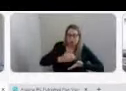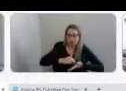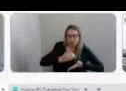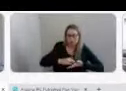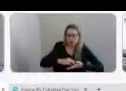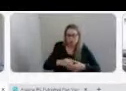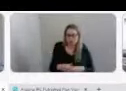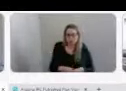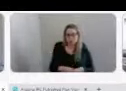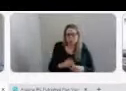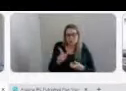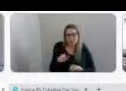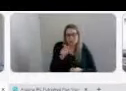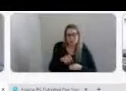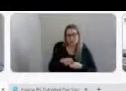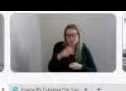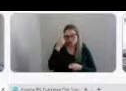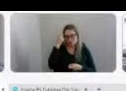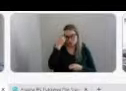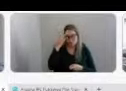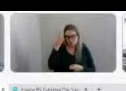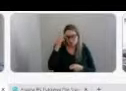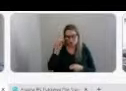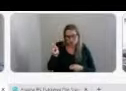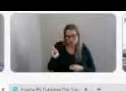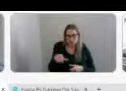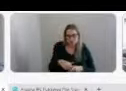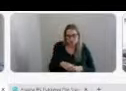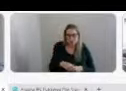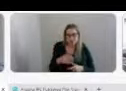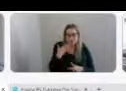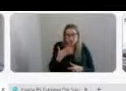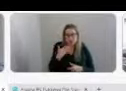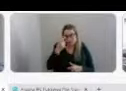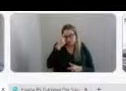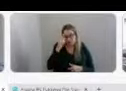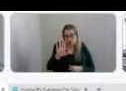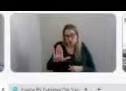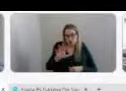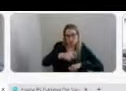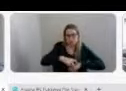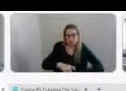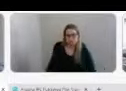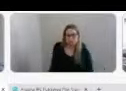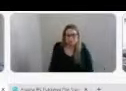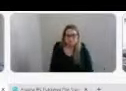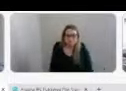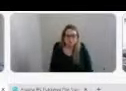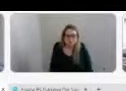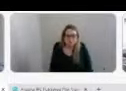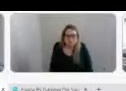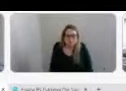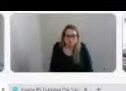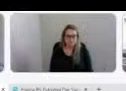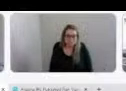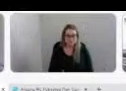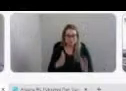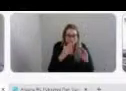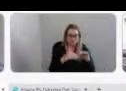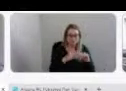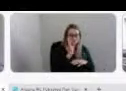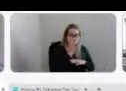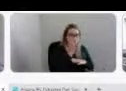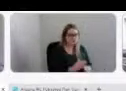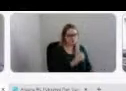the exact reasons why this should be done so thank you for your time thank you the next speaker is